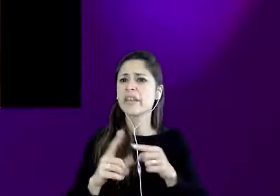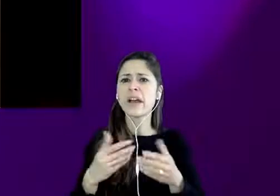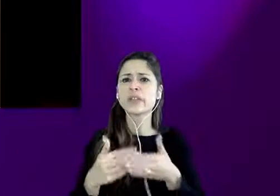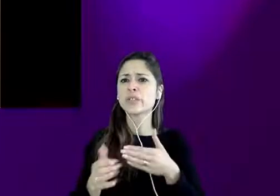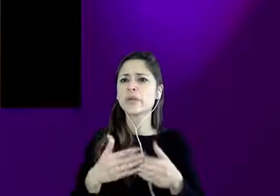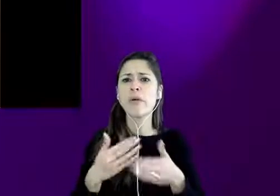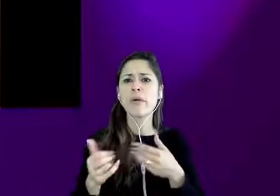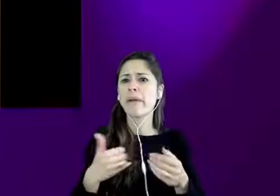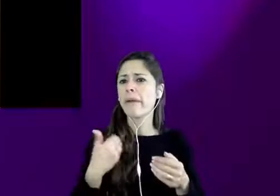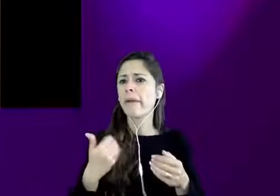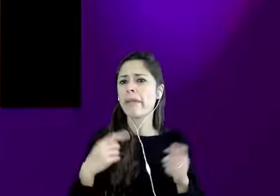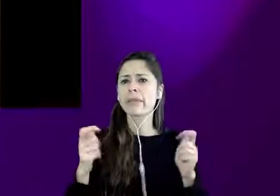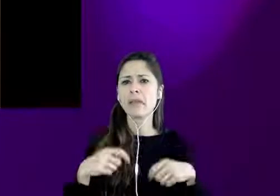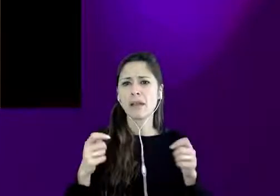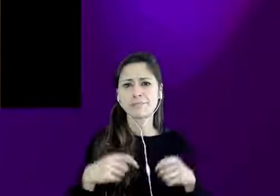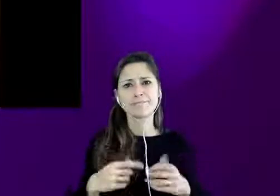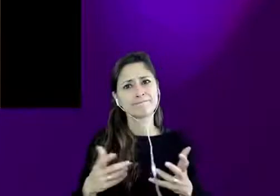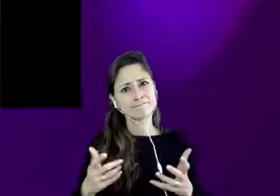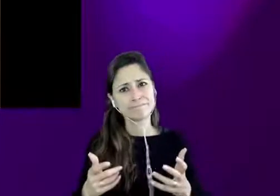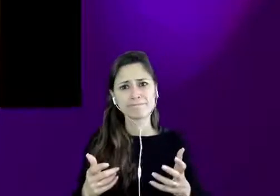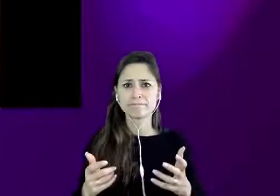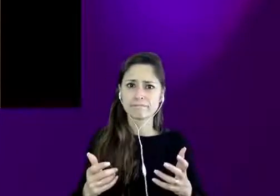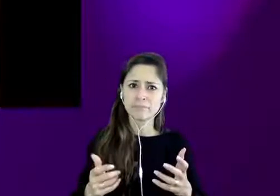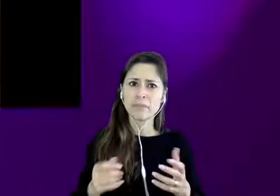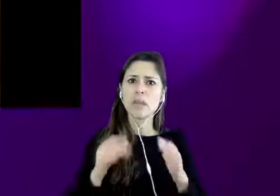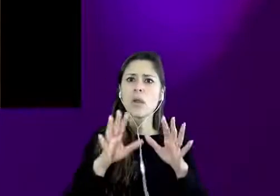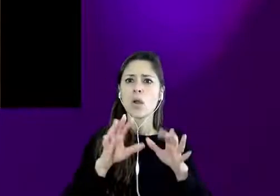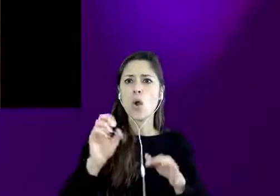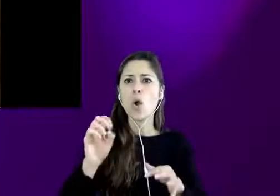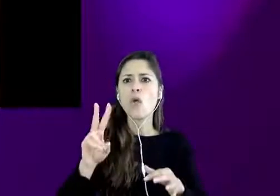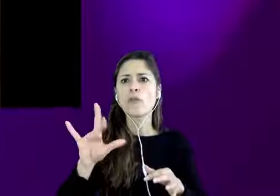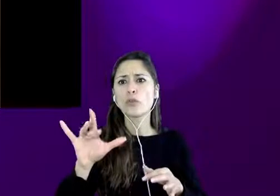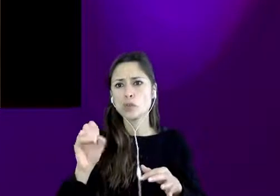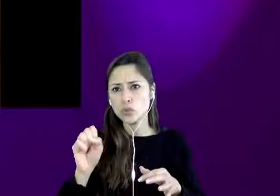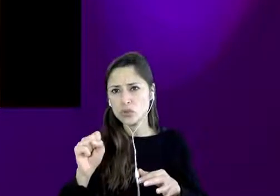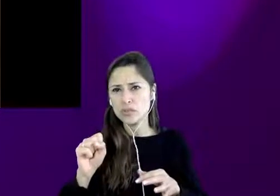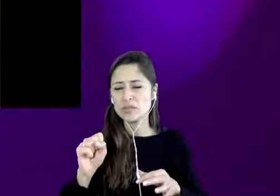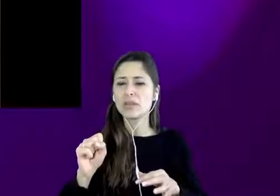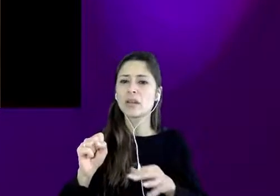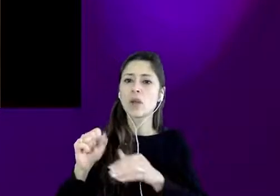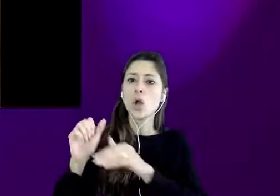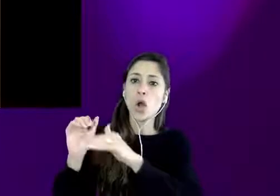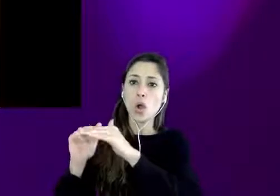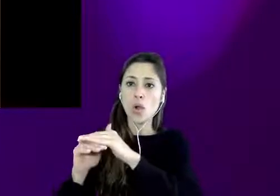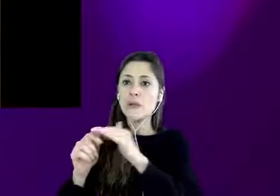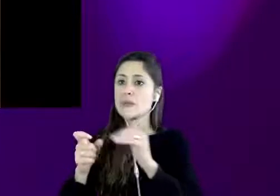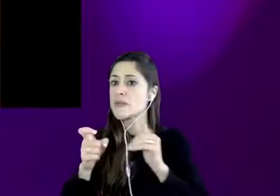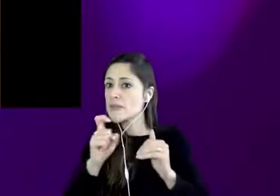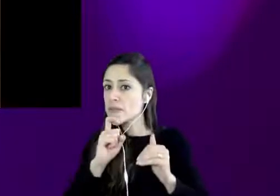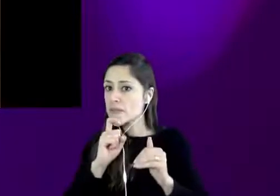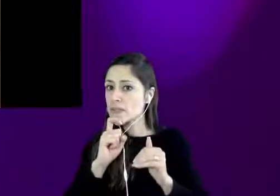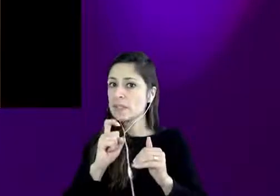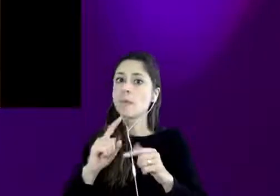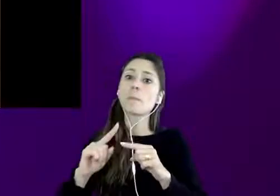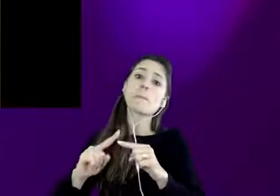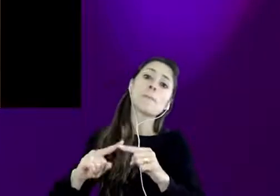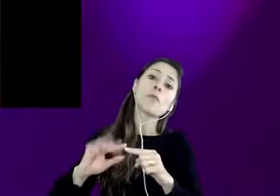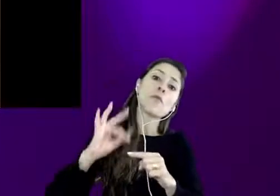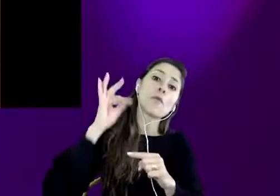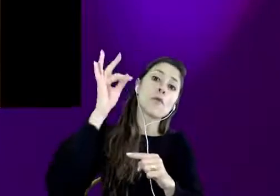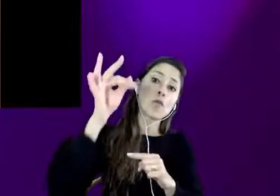words, the opportunity to preserve the chance for a future pregnancy, is a very robust